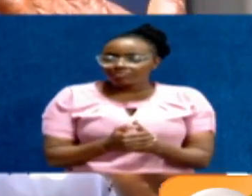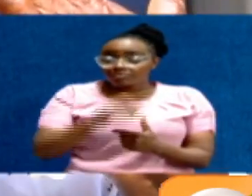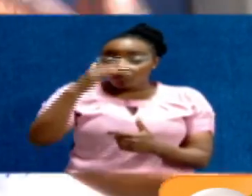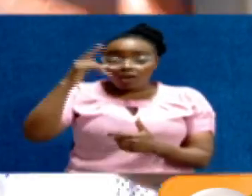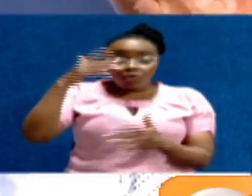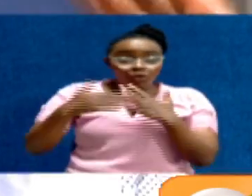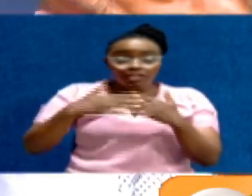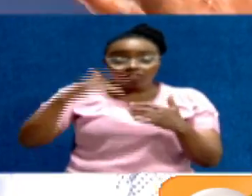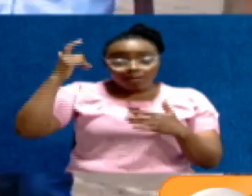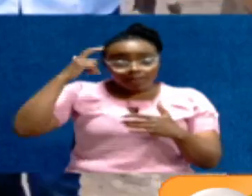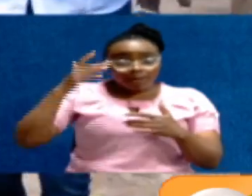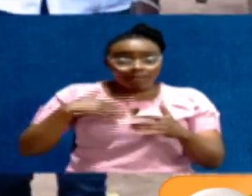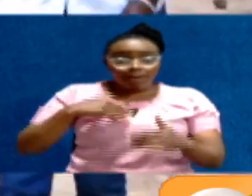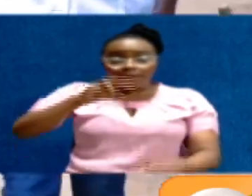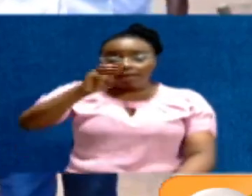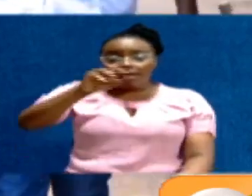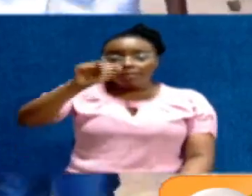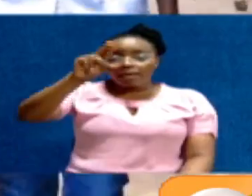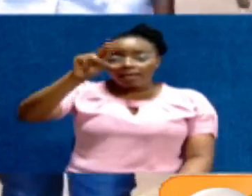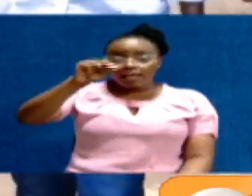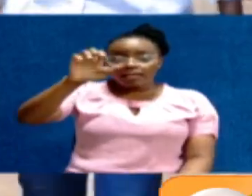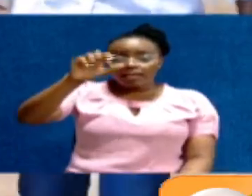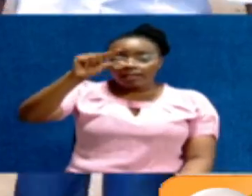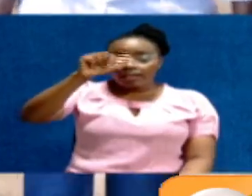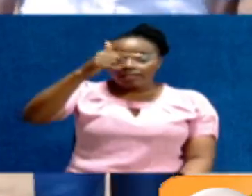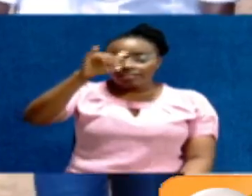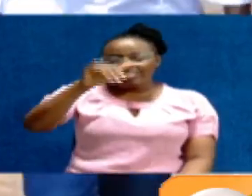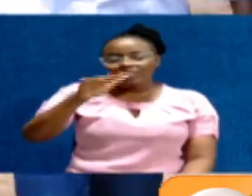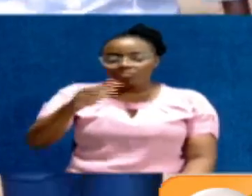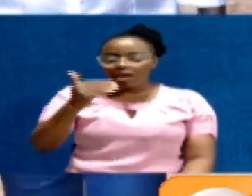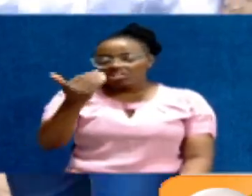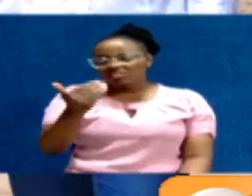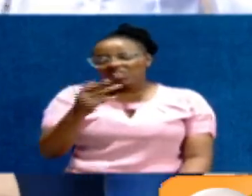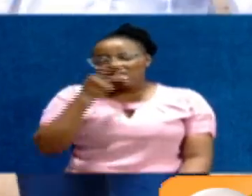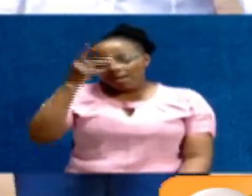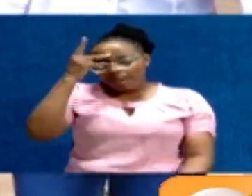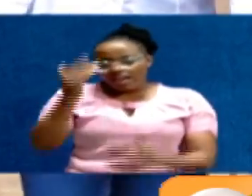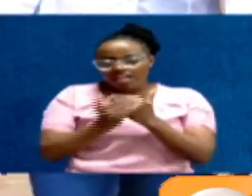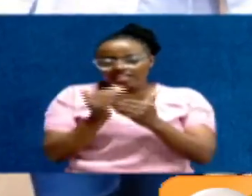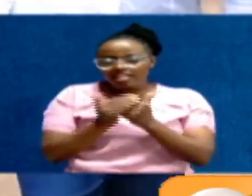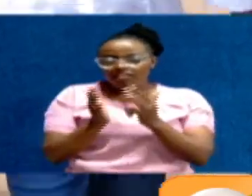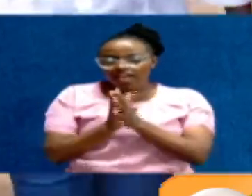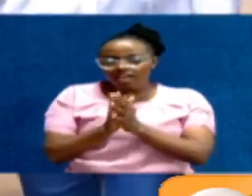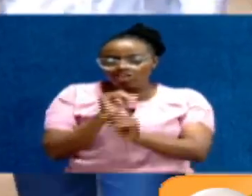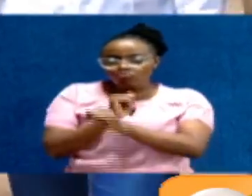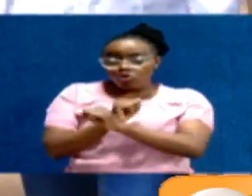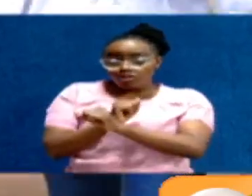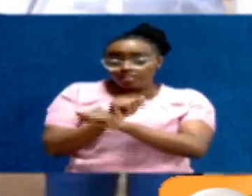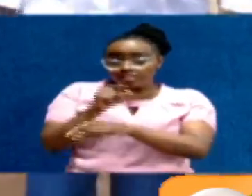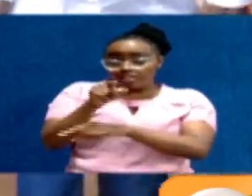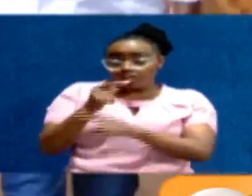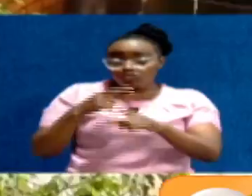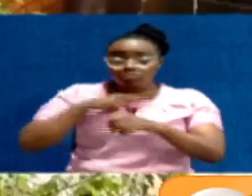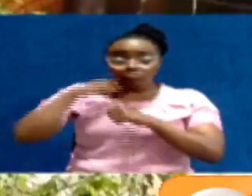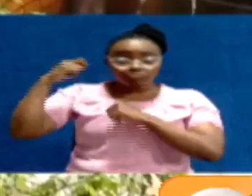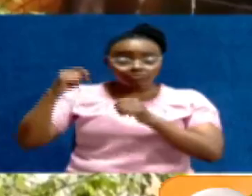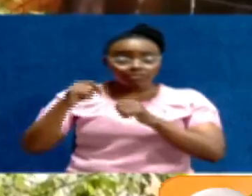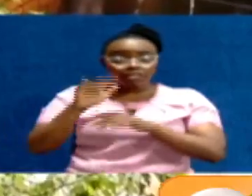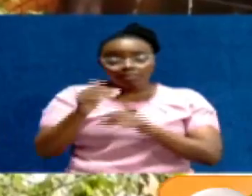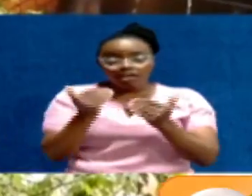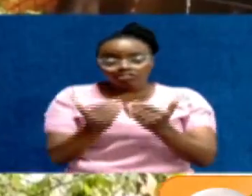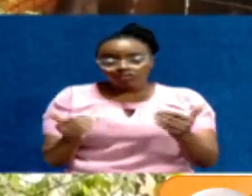Si fenye kichwa, si ni meningitis. All along, her parents took her in, watched over her and prevented her from harming herself and her